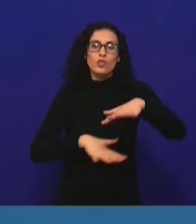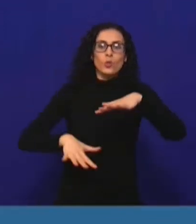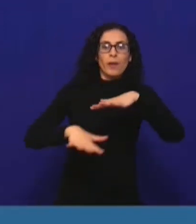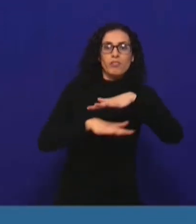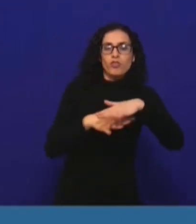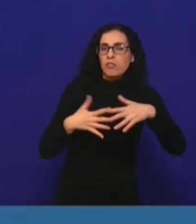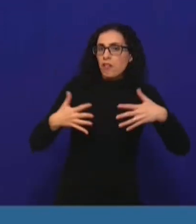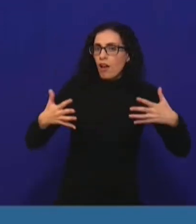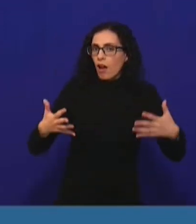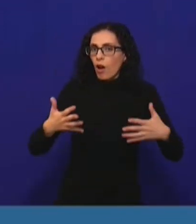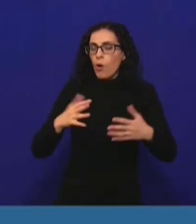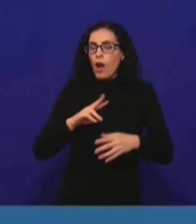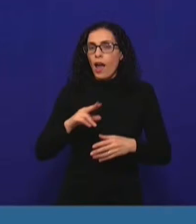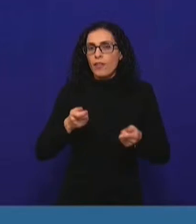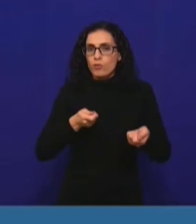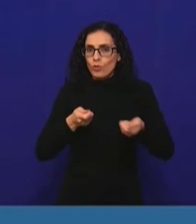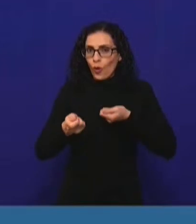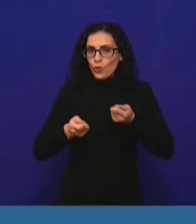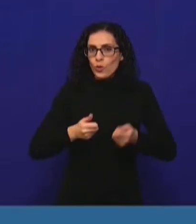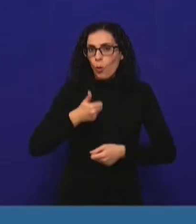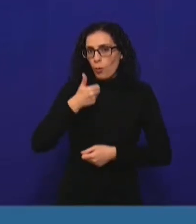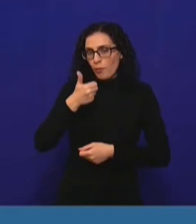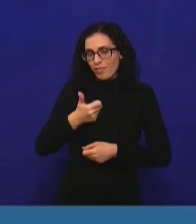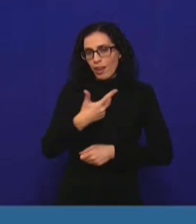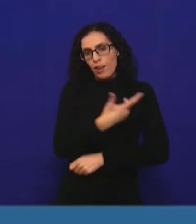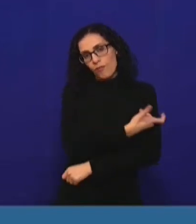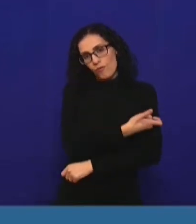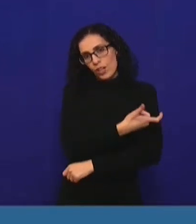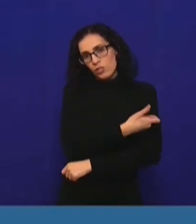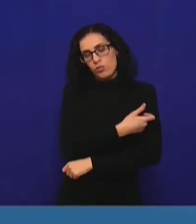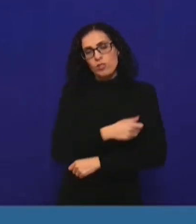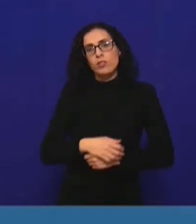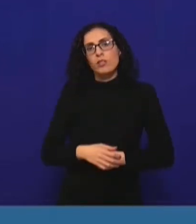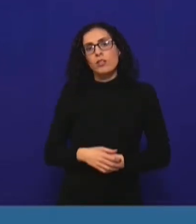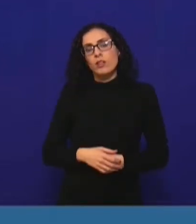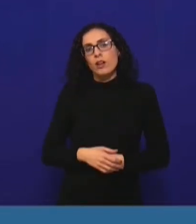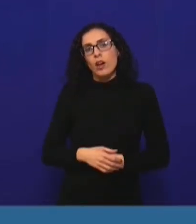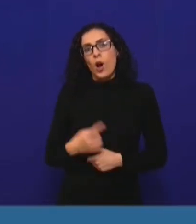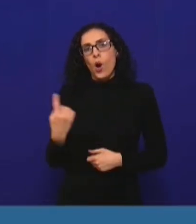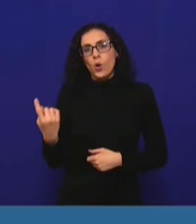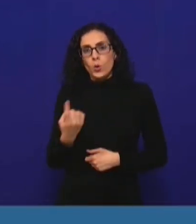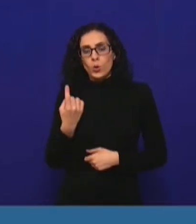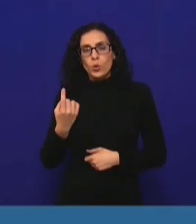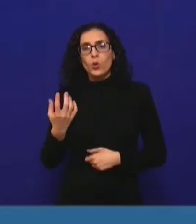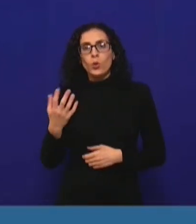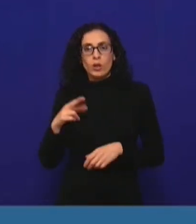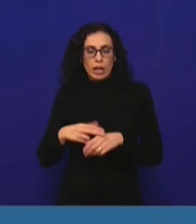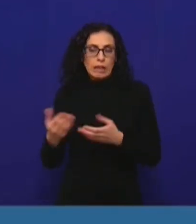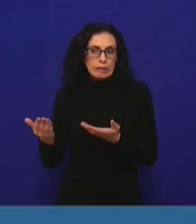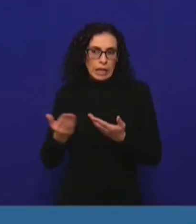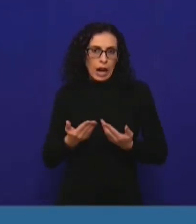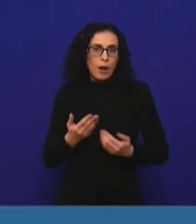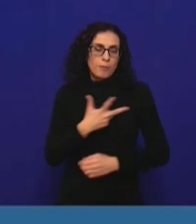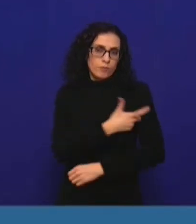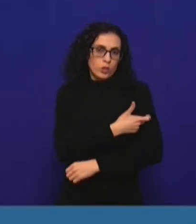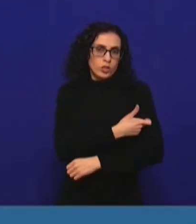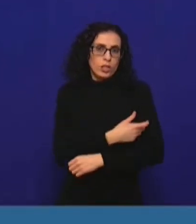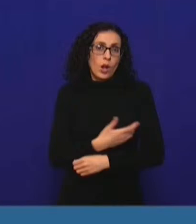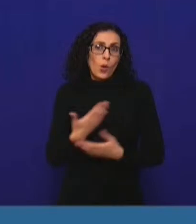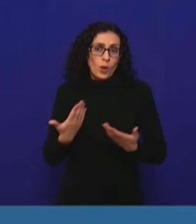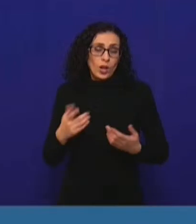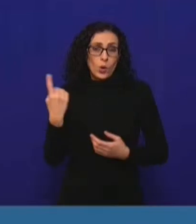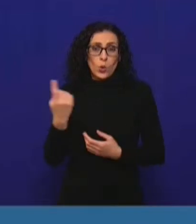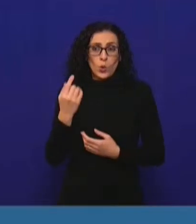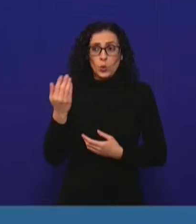the situation, and also throughout the vaccination program inform all those people who are eligible to come for vaccination. And I appeal to everyone